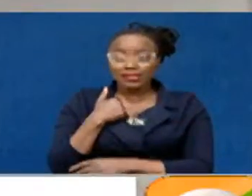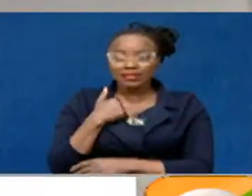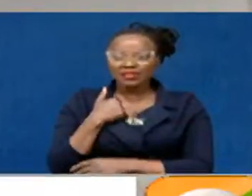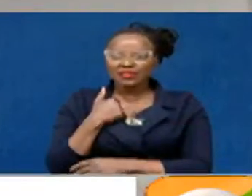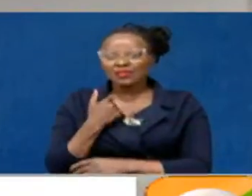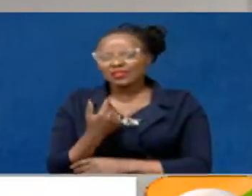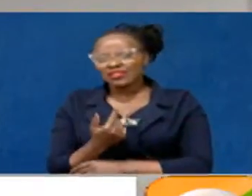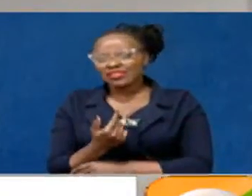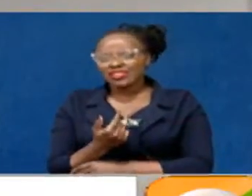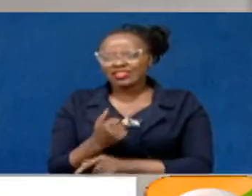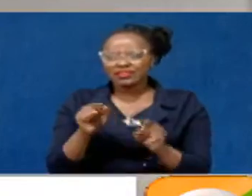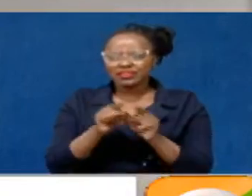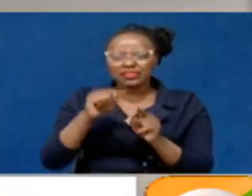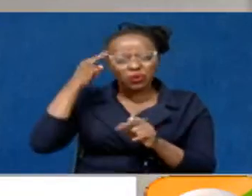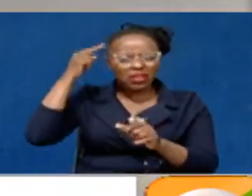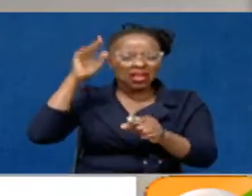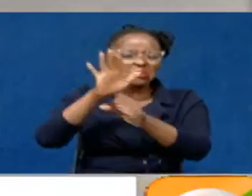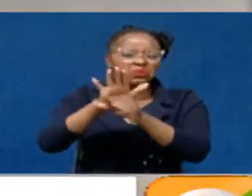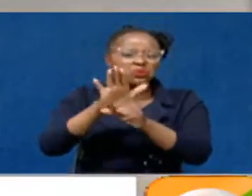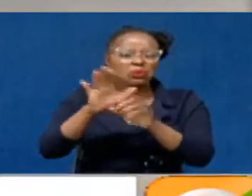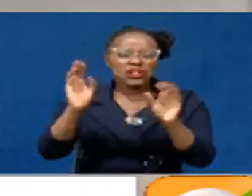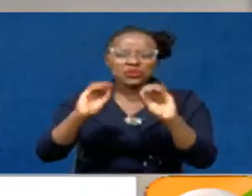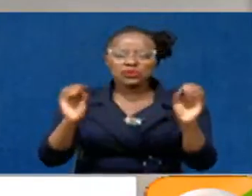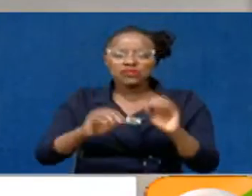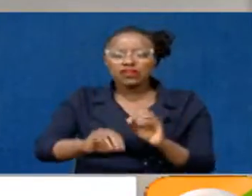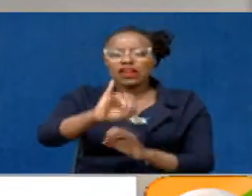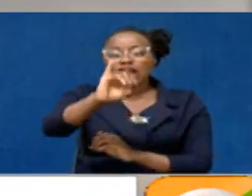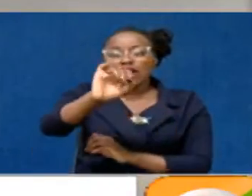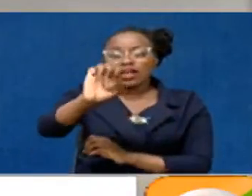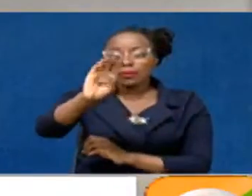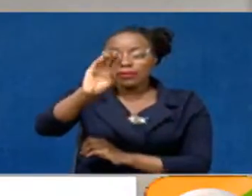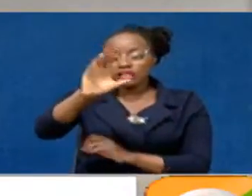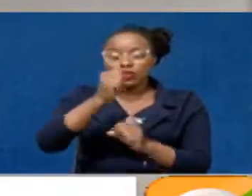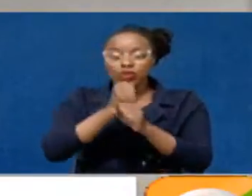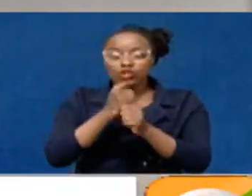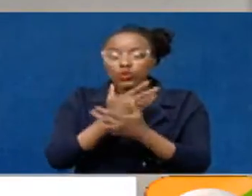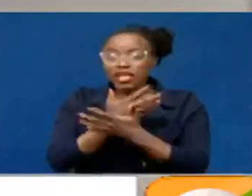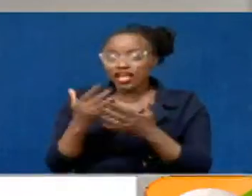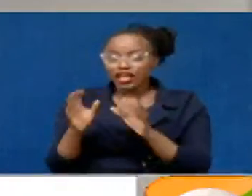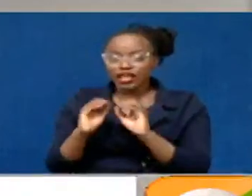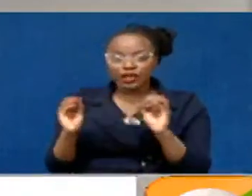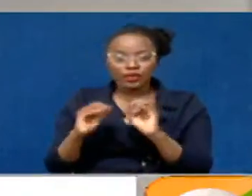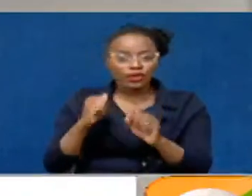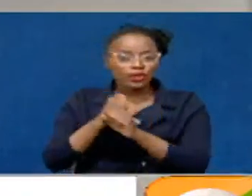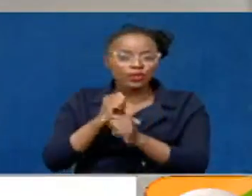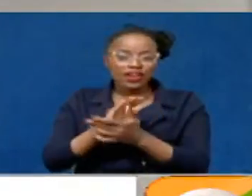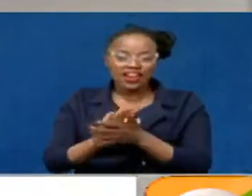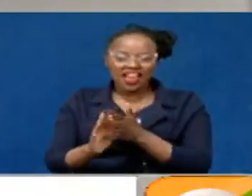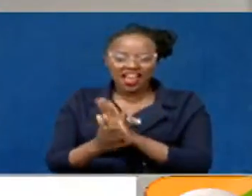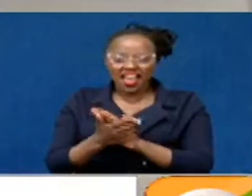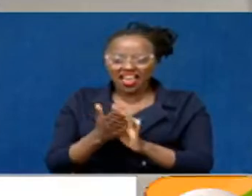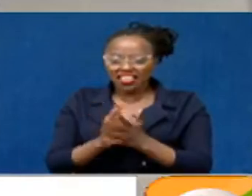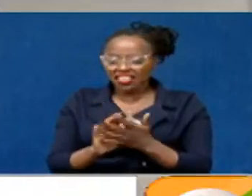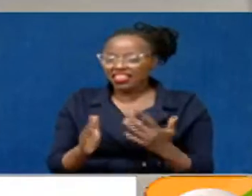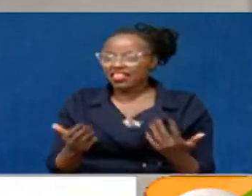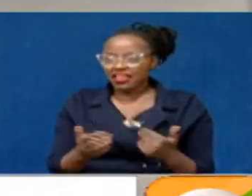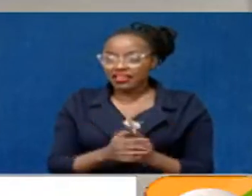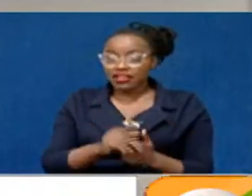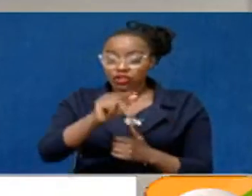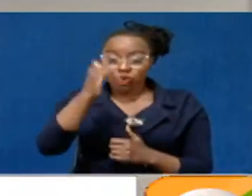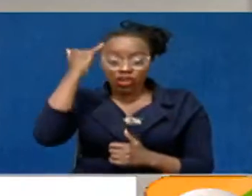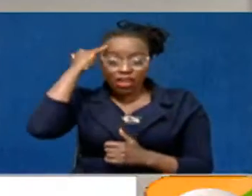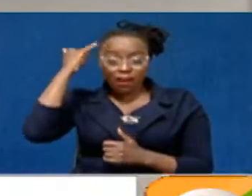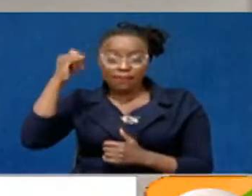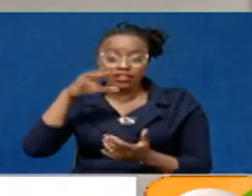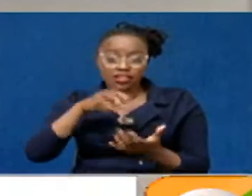I will not even think too much at IEBC will do anything about it, because they will not do anything about it. If we imagine